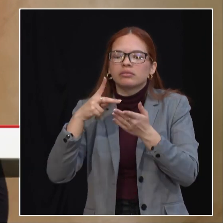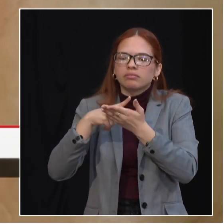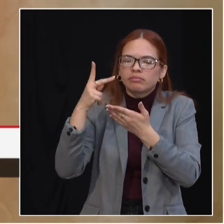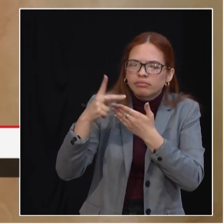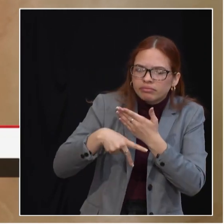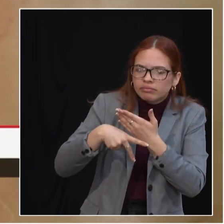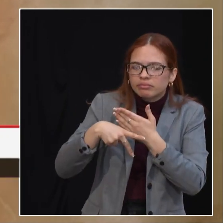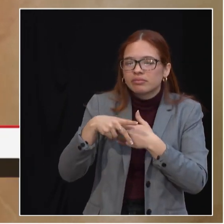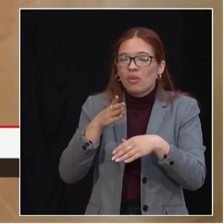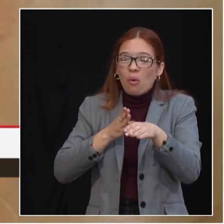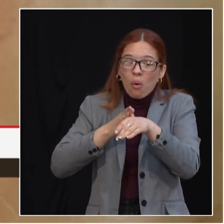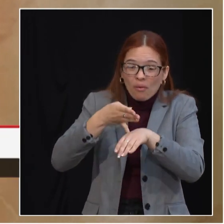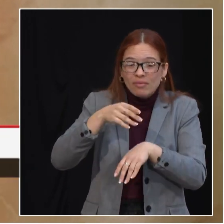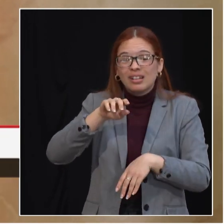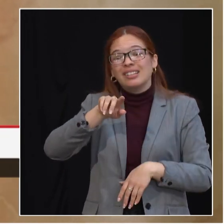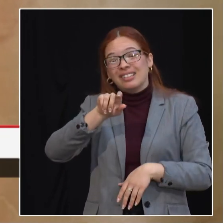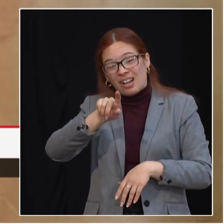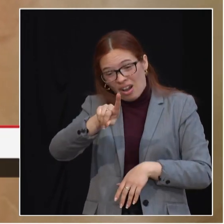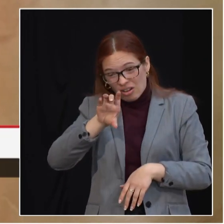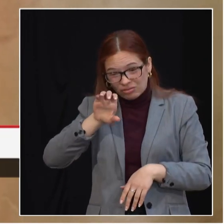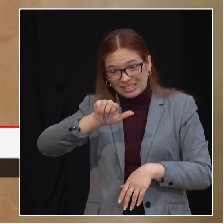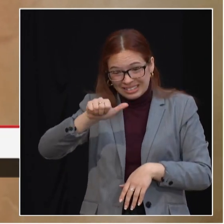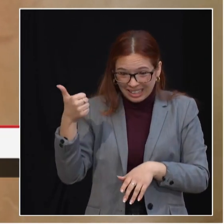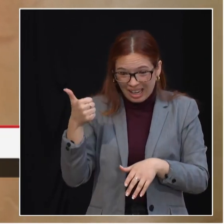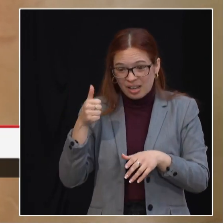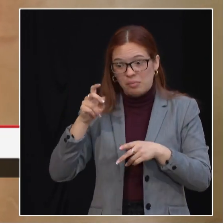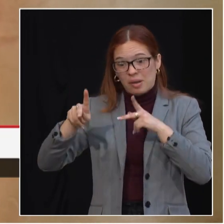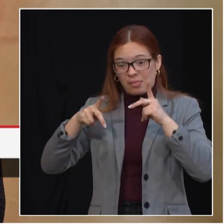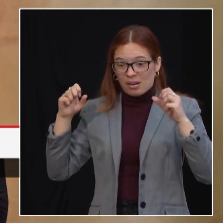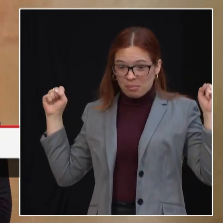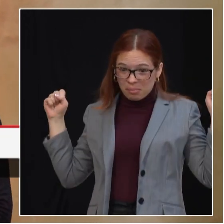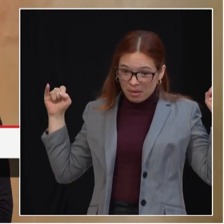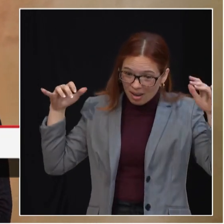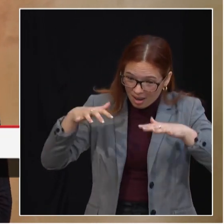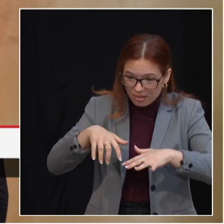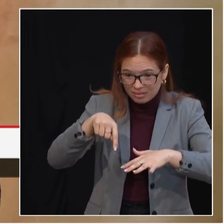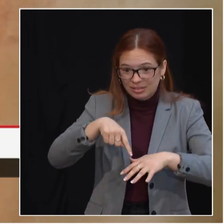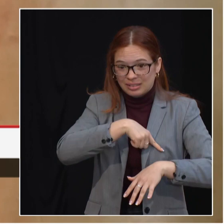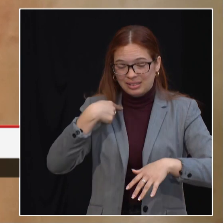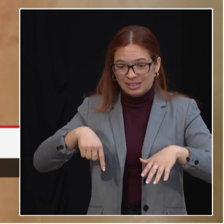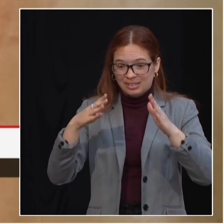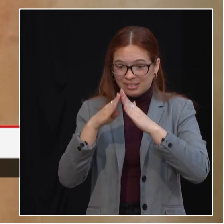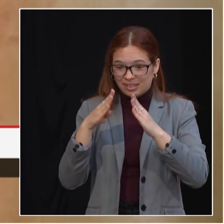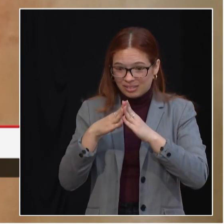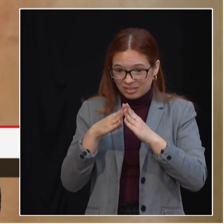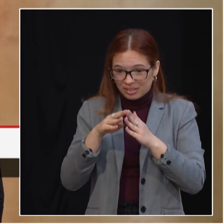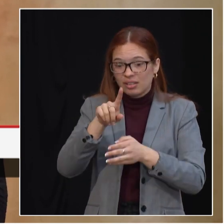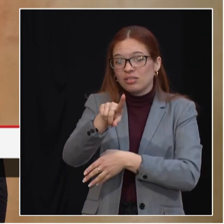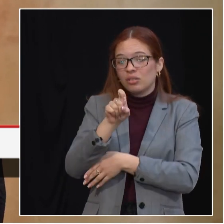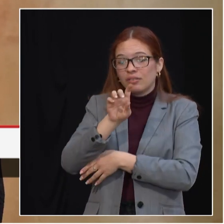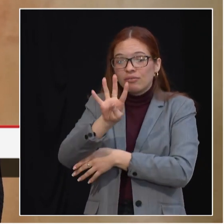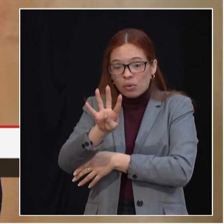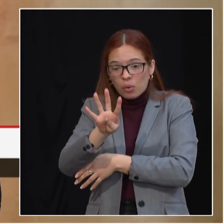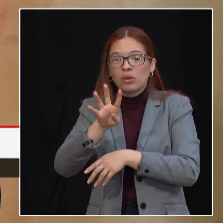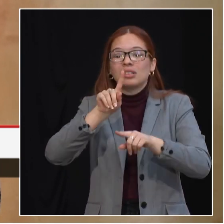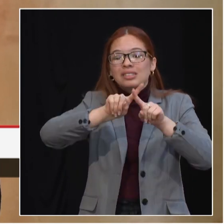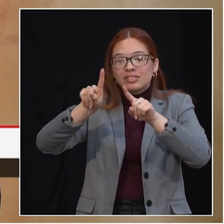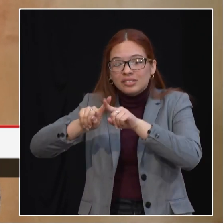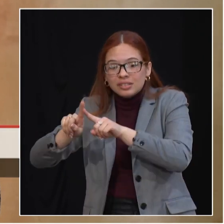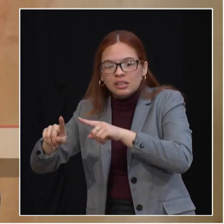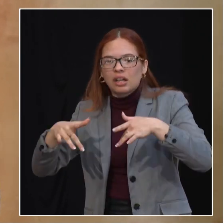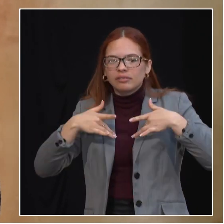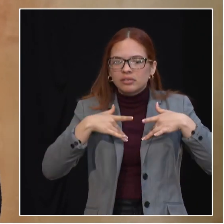110,000 people back to our downtown with over 104 activities. And building upon